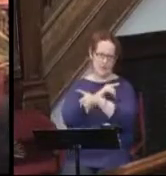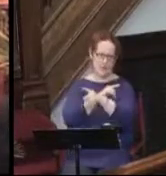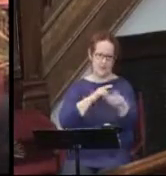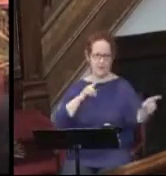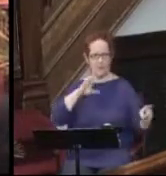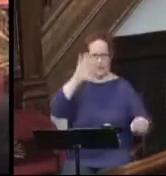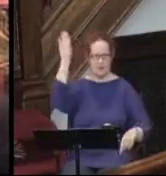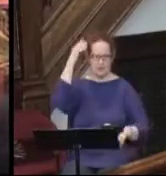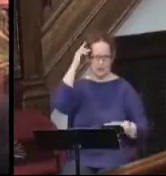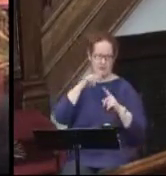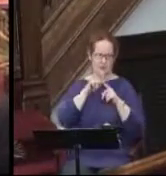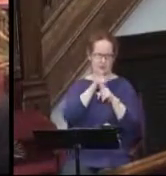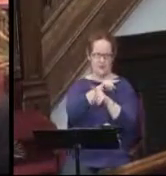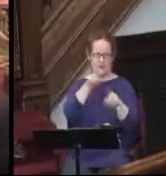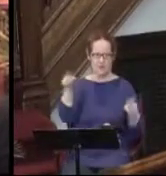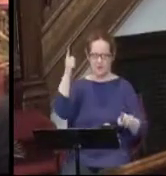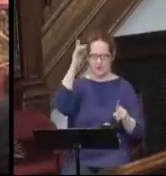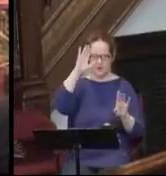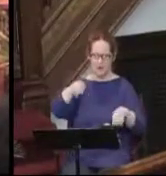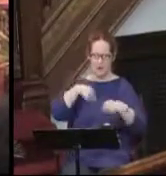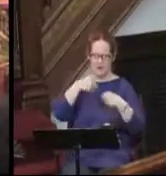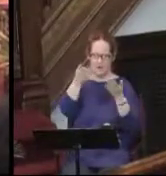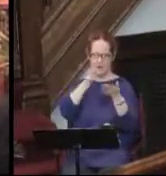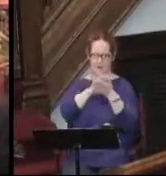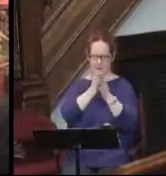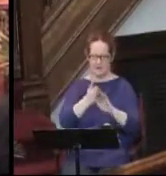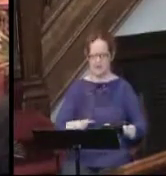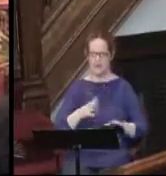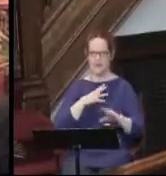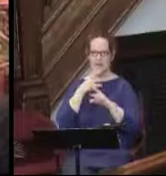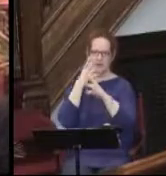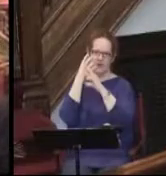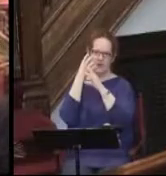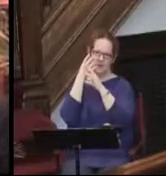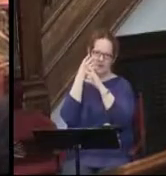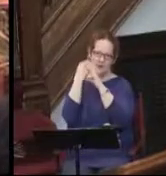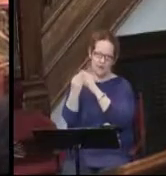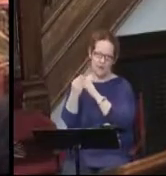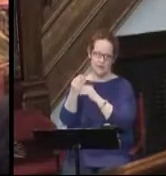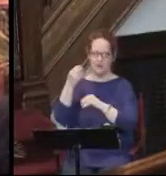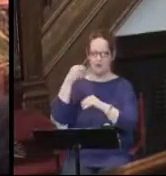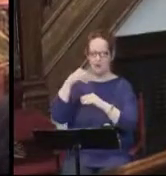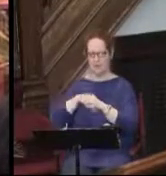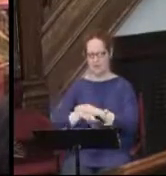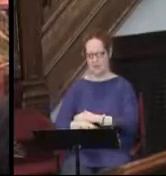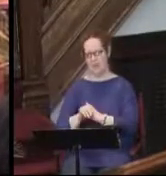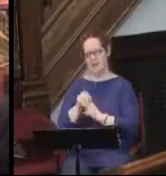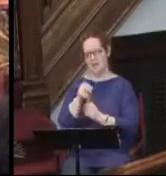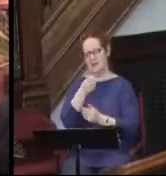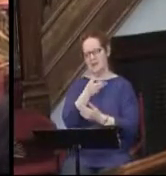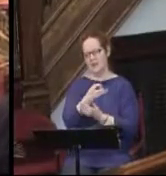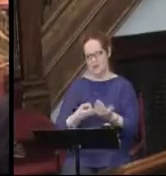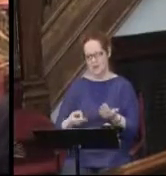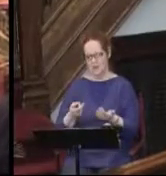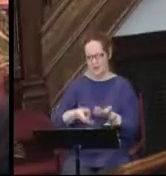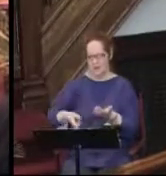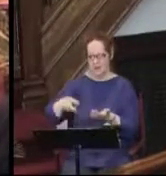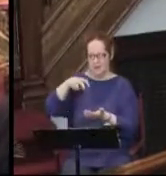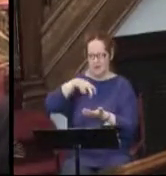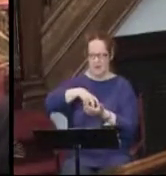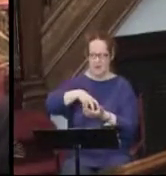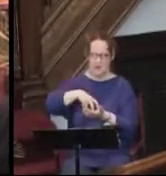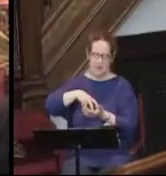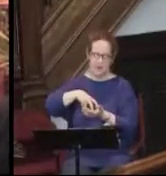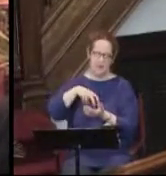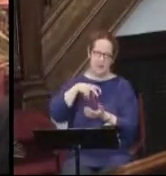you and be gracious unto you, and God will grant you peace. You're going out and in your coming in your lying